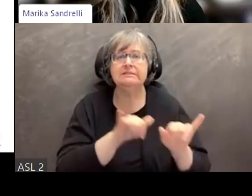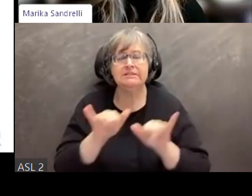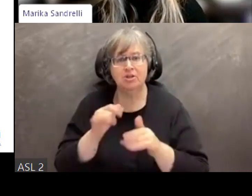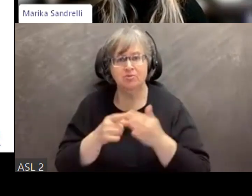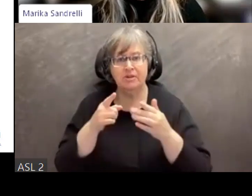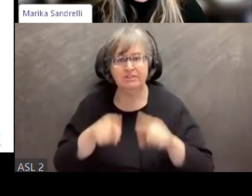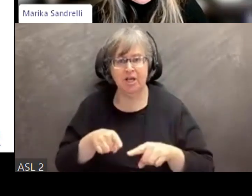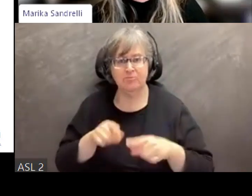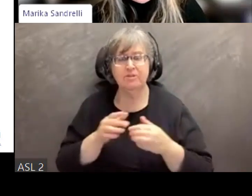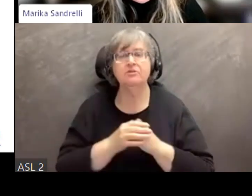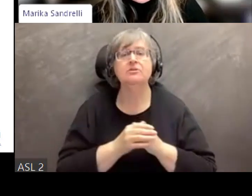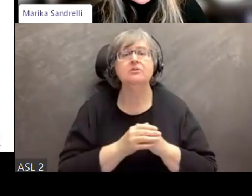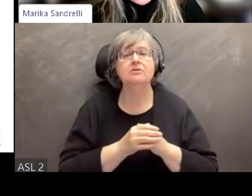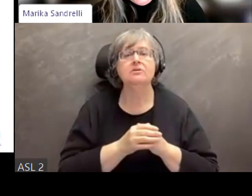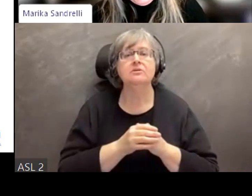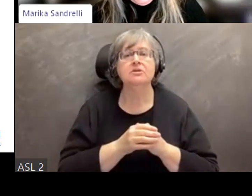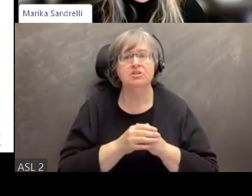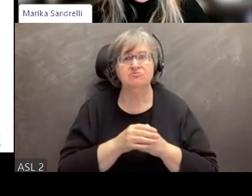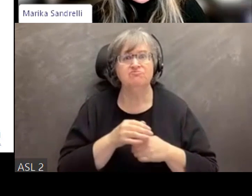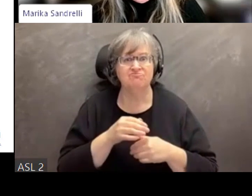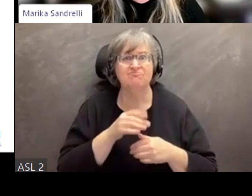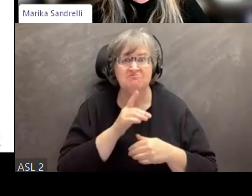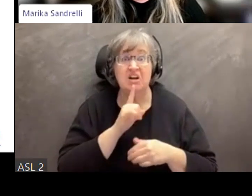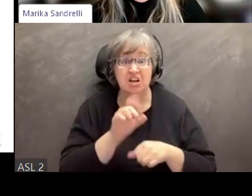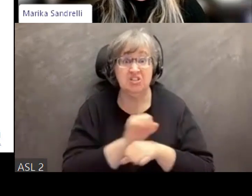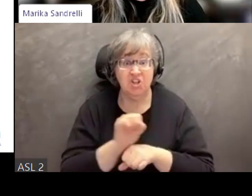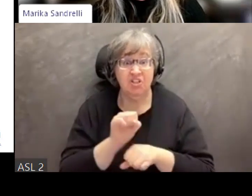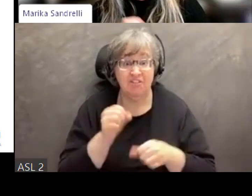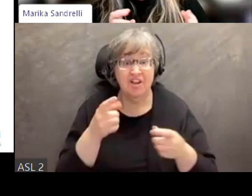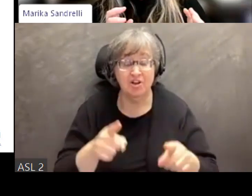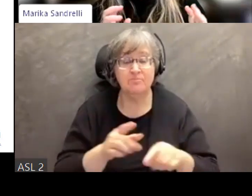was happening in practice. And so